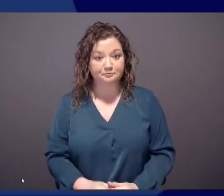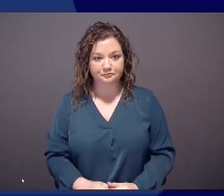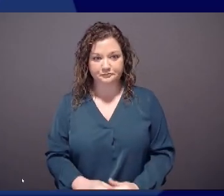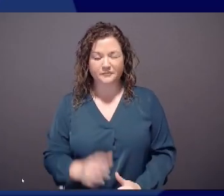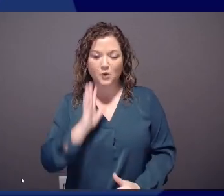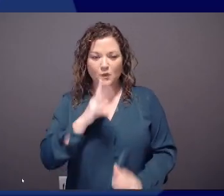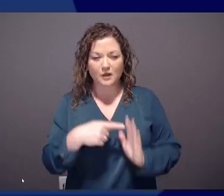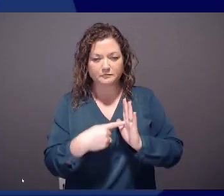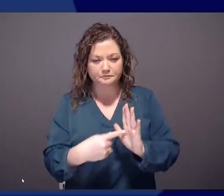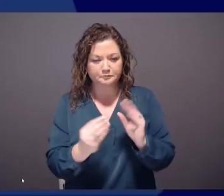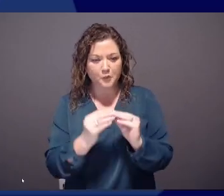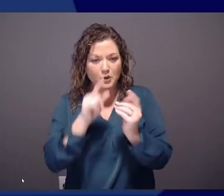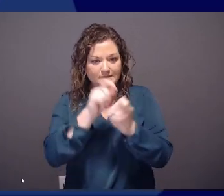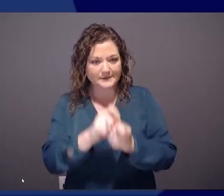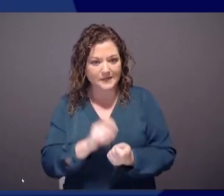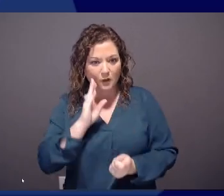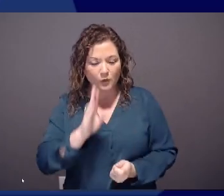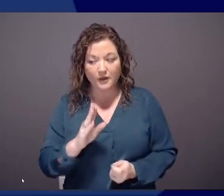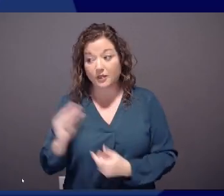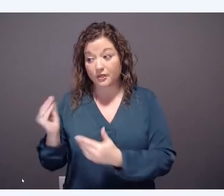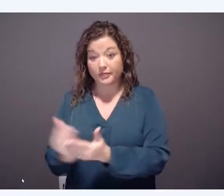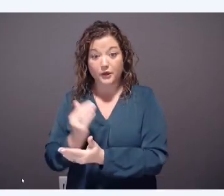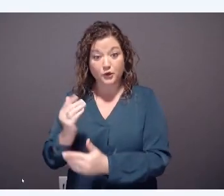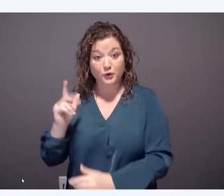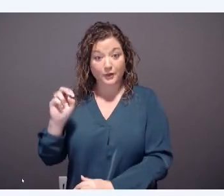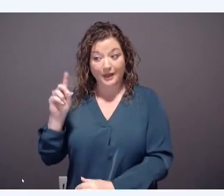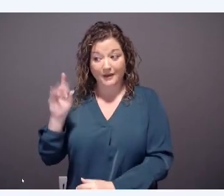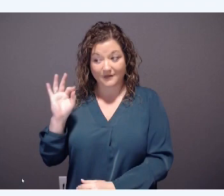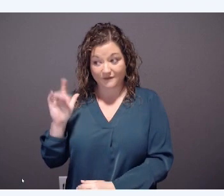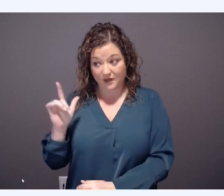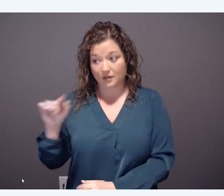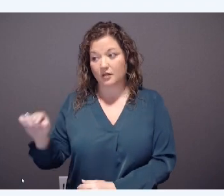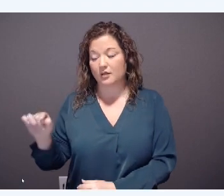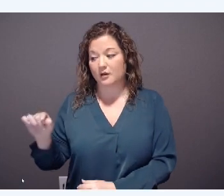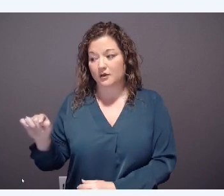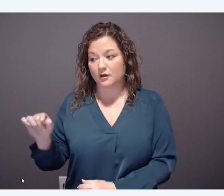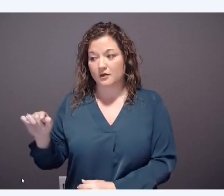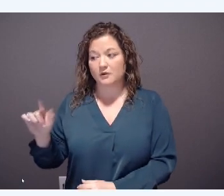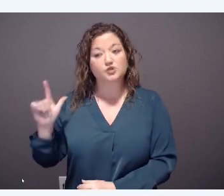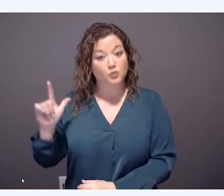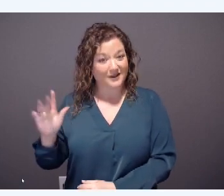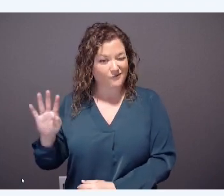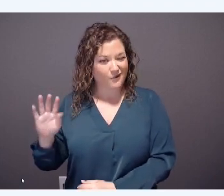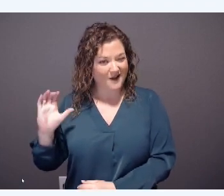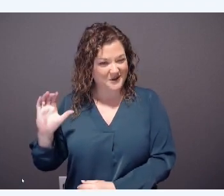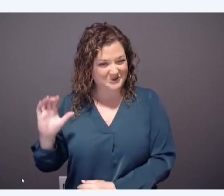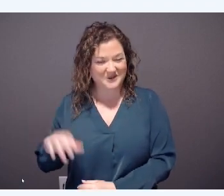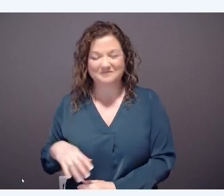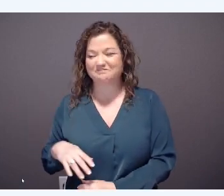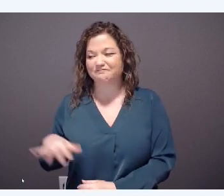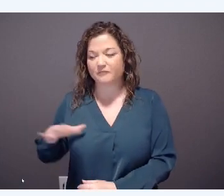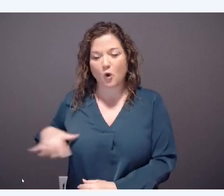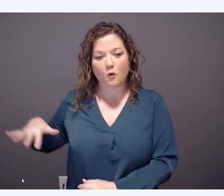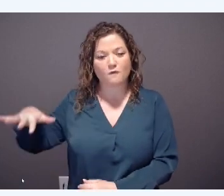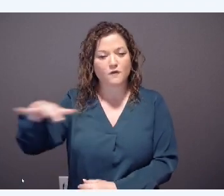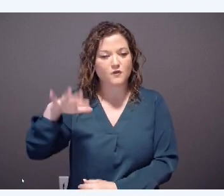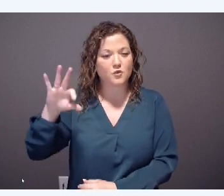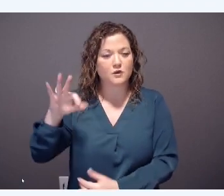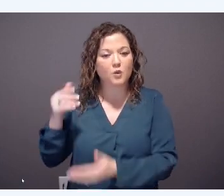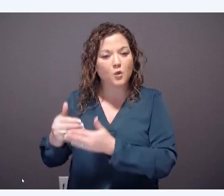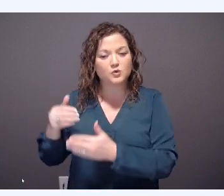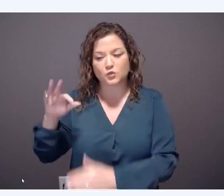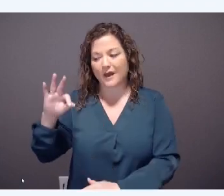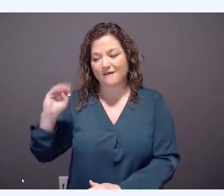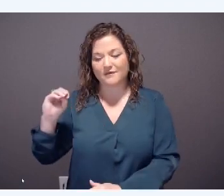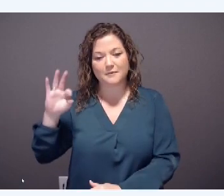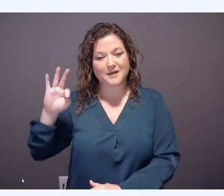So for the new landfill, MSW 2400, here is the site overview. This is off of FM 939 and between